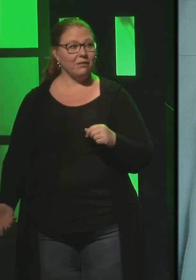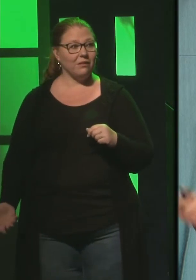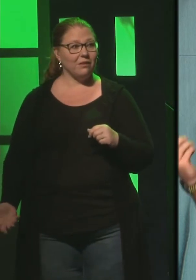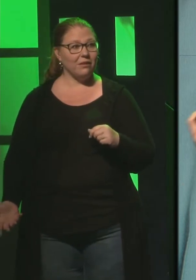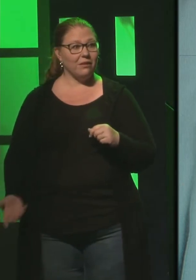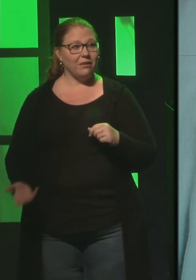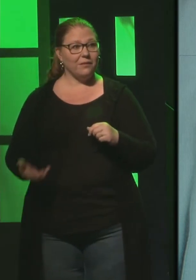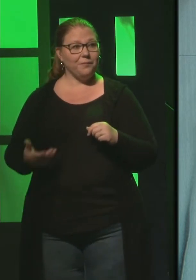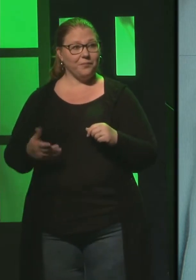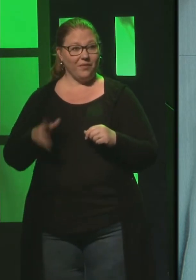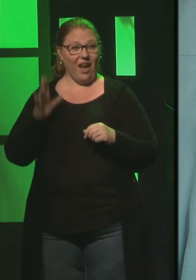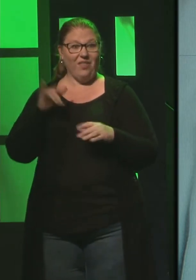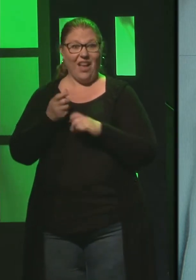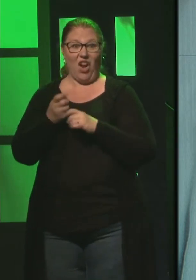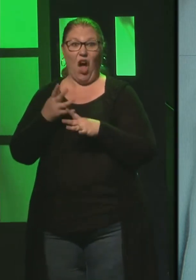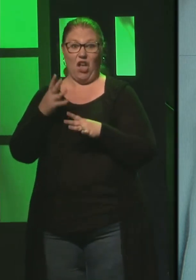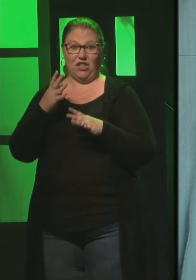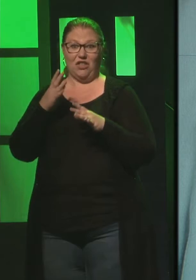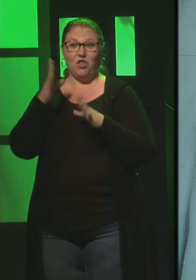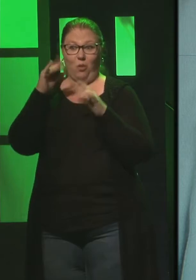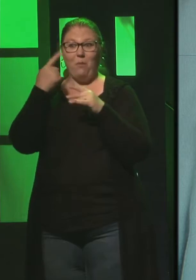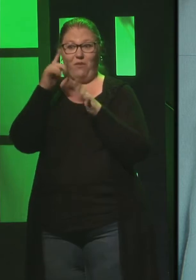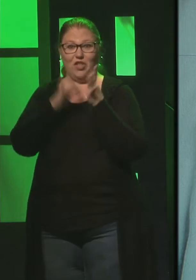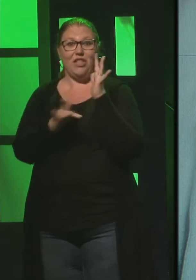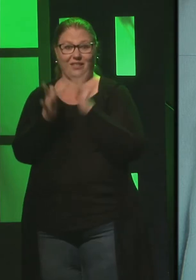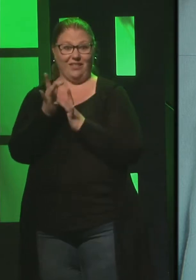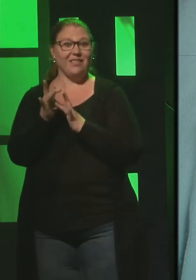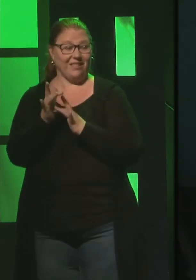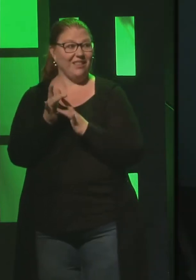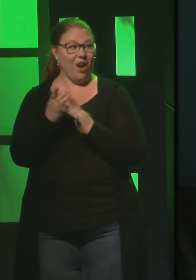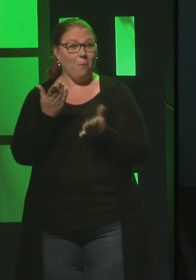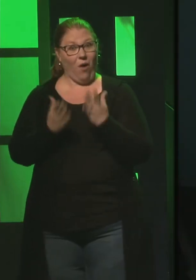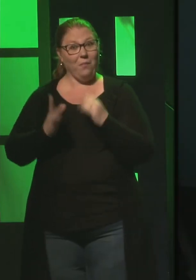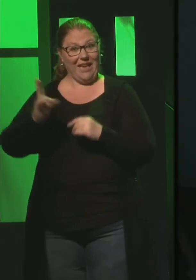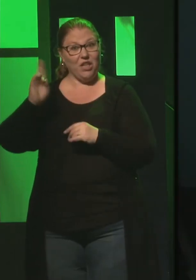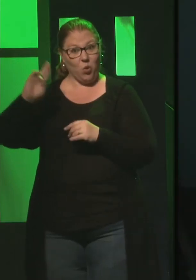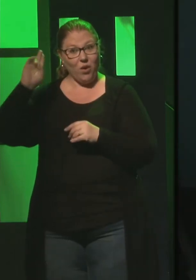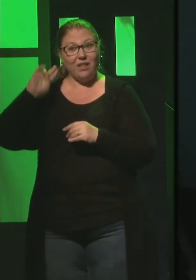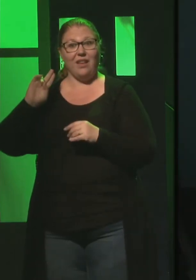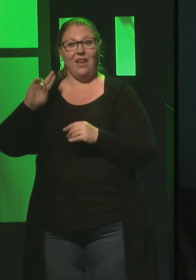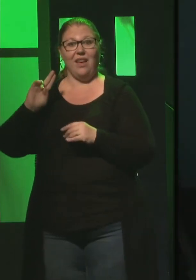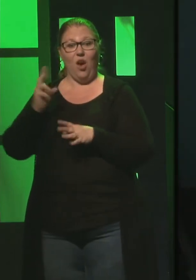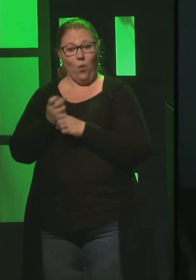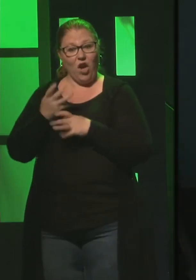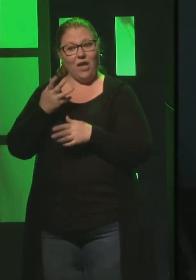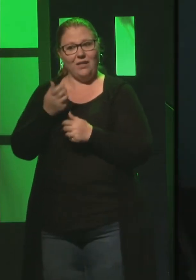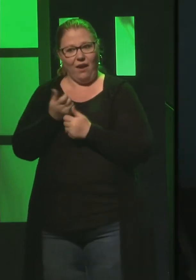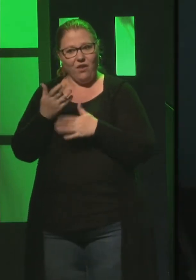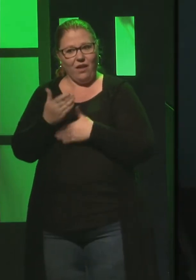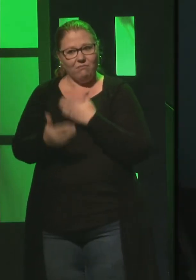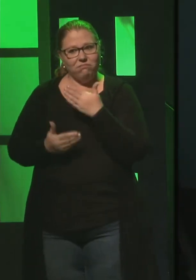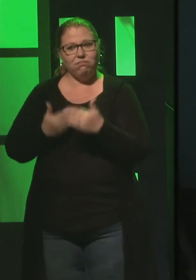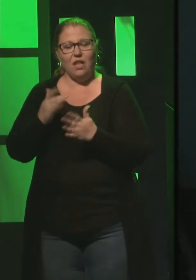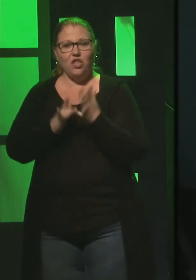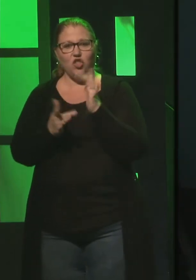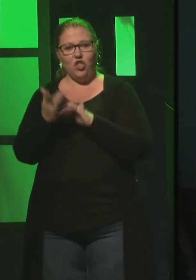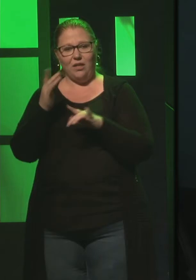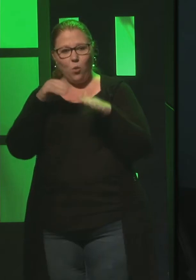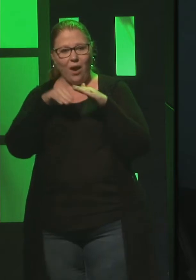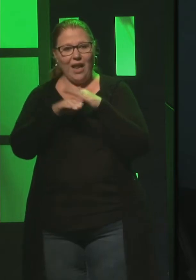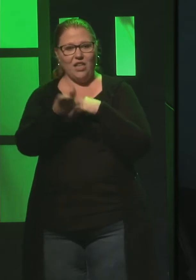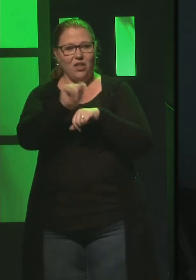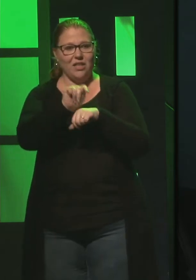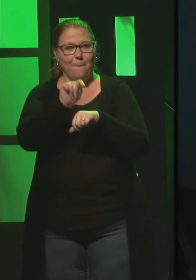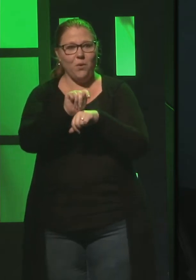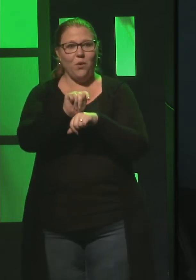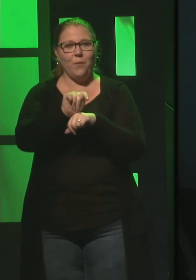That's what got Jesus into trouble, by the way. Like, probably historically, what set everything in motion was when Jesus walked into the temple and